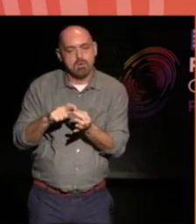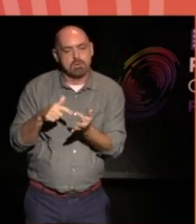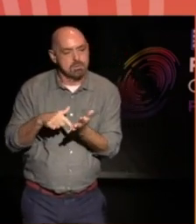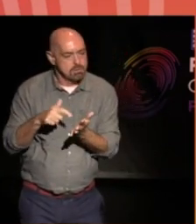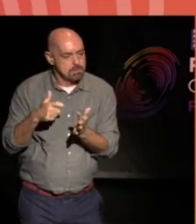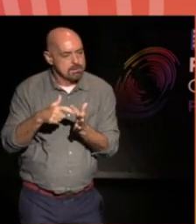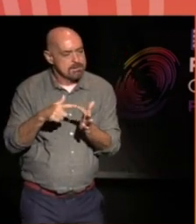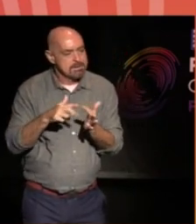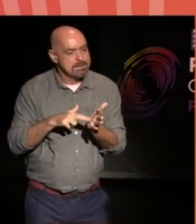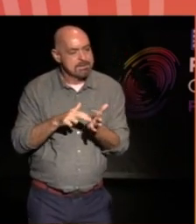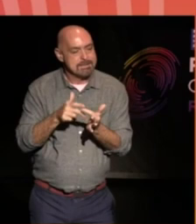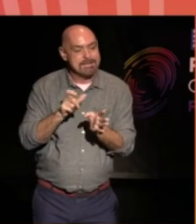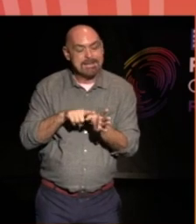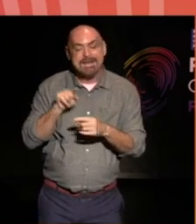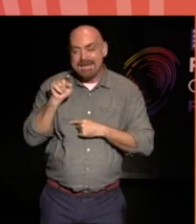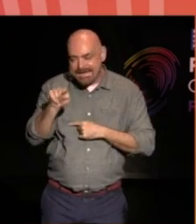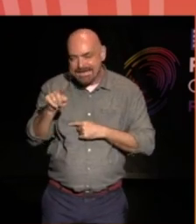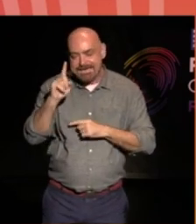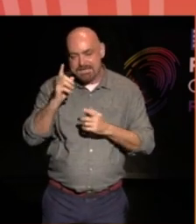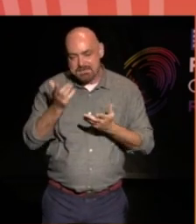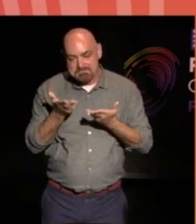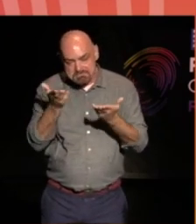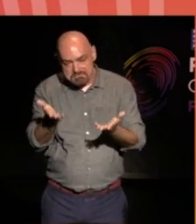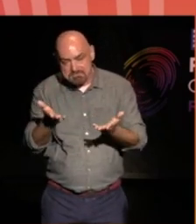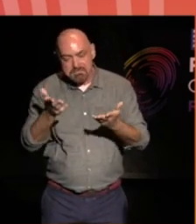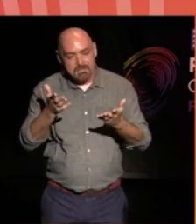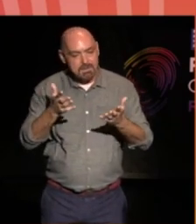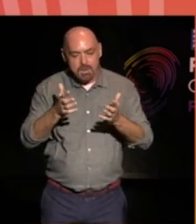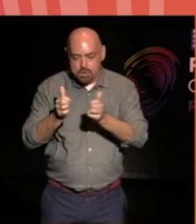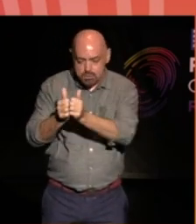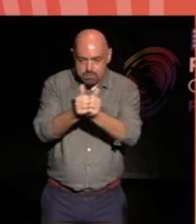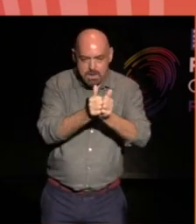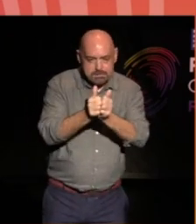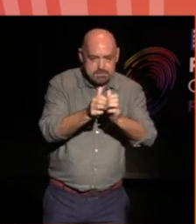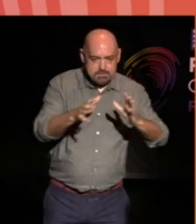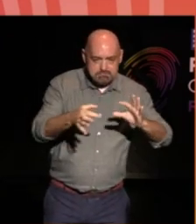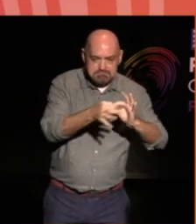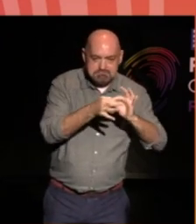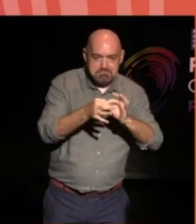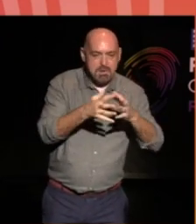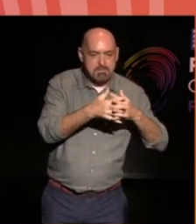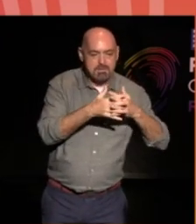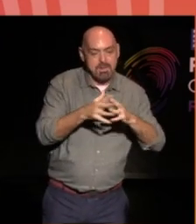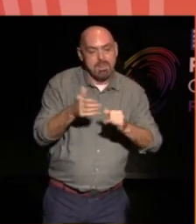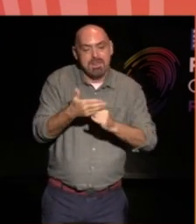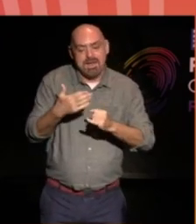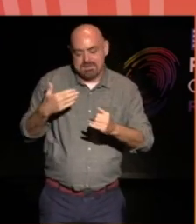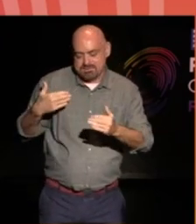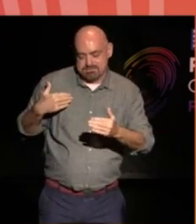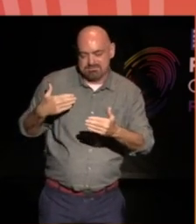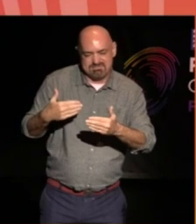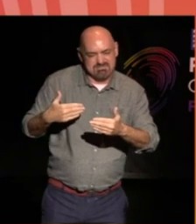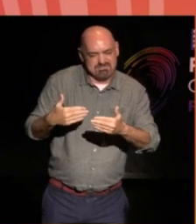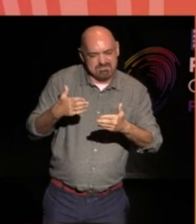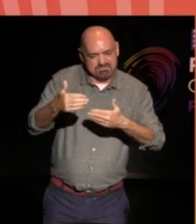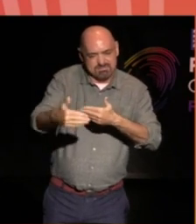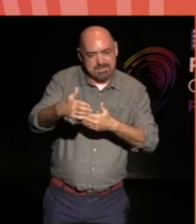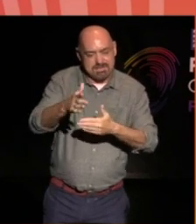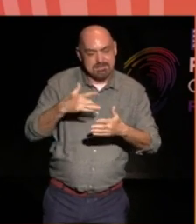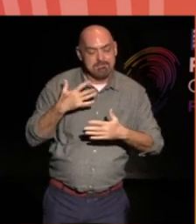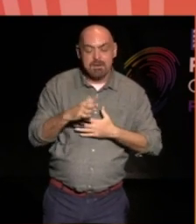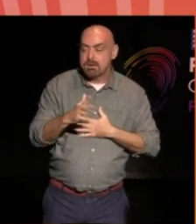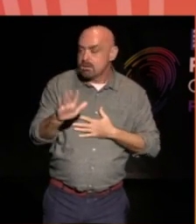because he put forward a vision of a united America in the last days of his life, where the